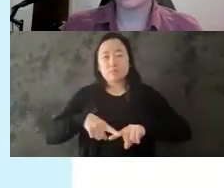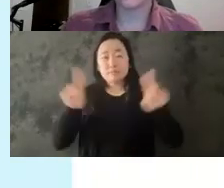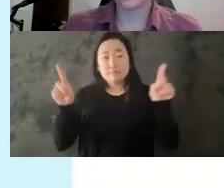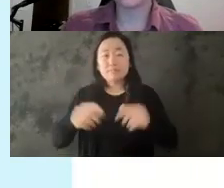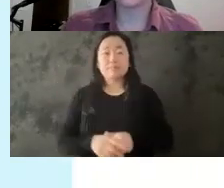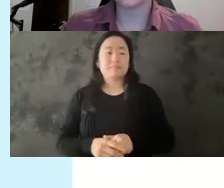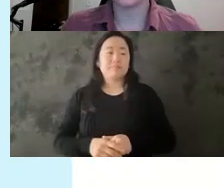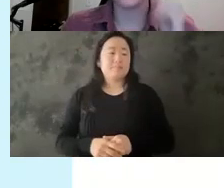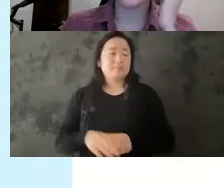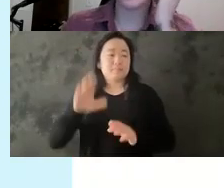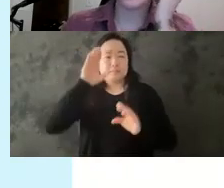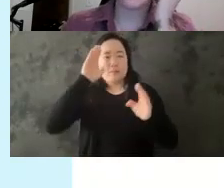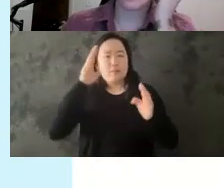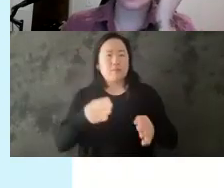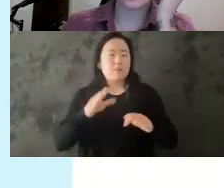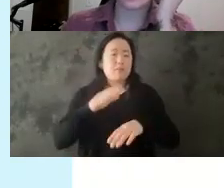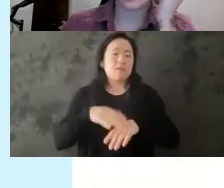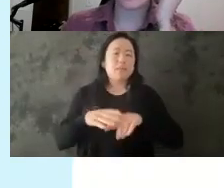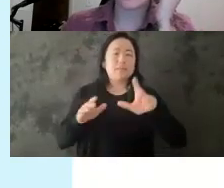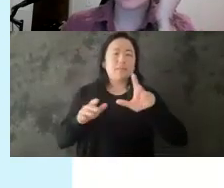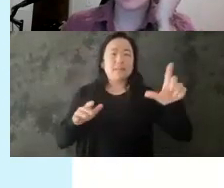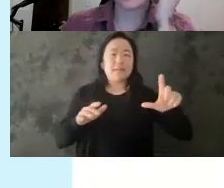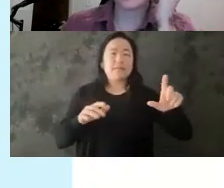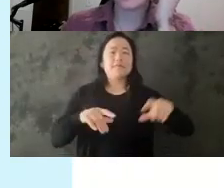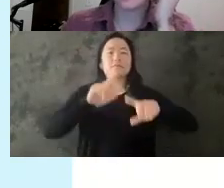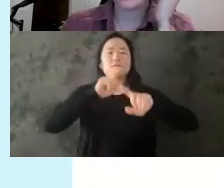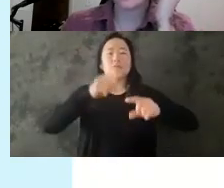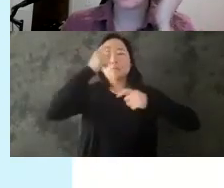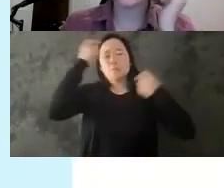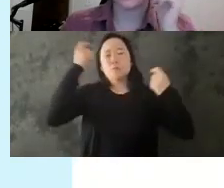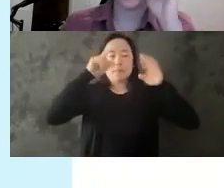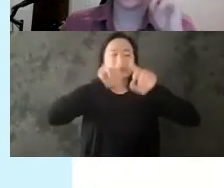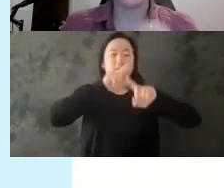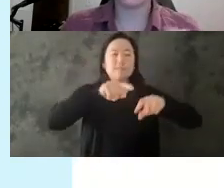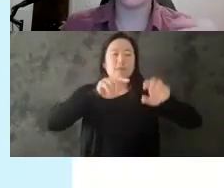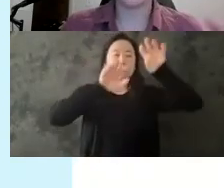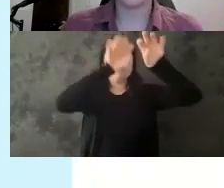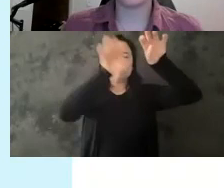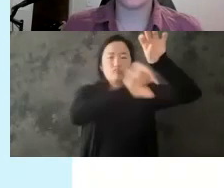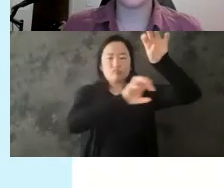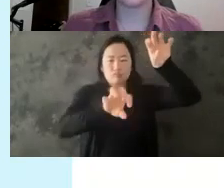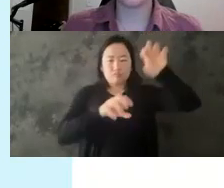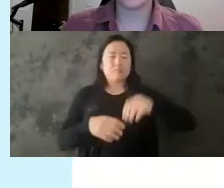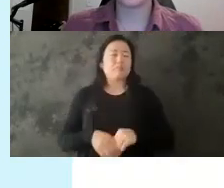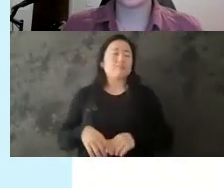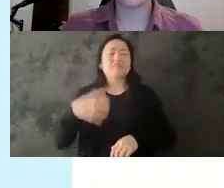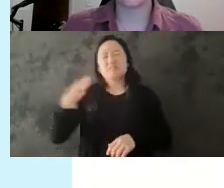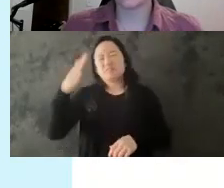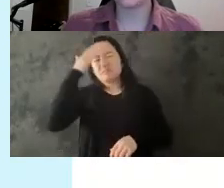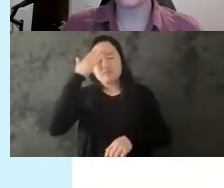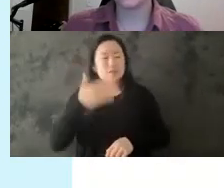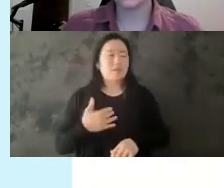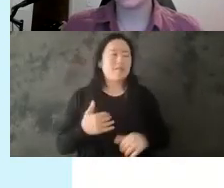more on the diagram to the left that focuses on trauma responses. So I think a lot of people have heard about flight, fight,